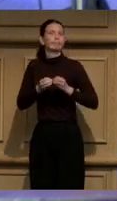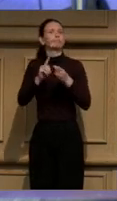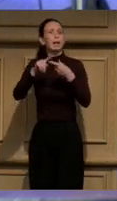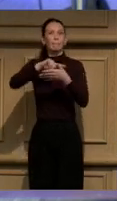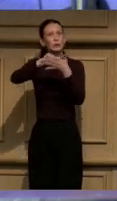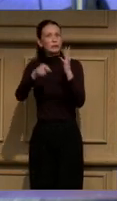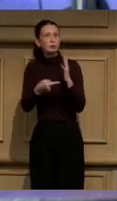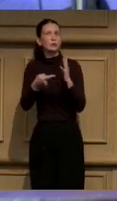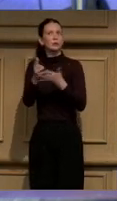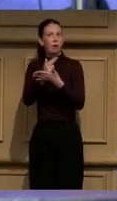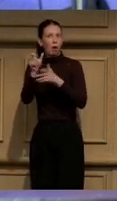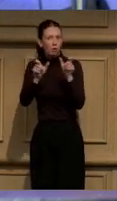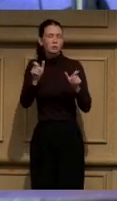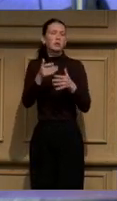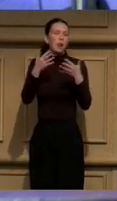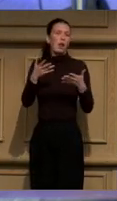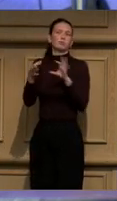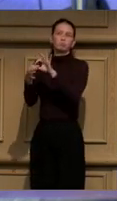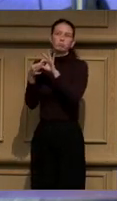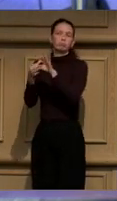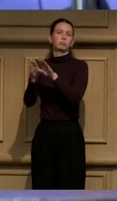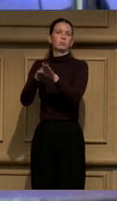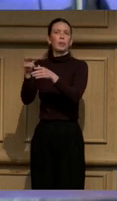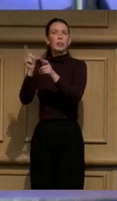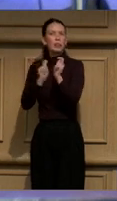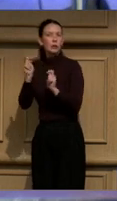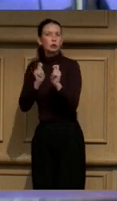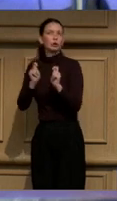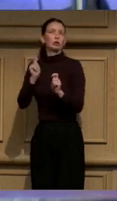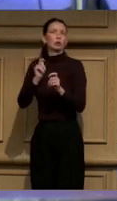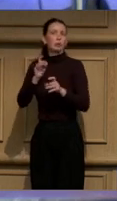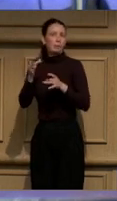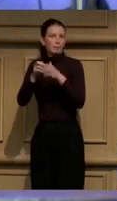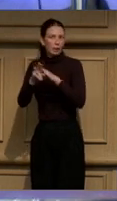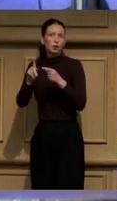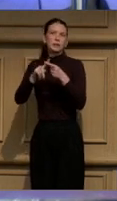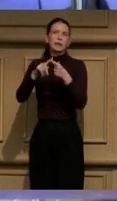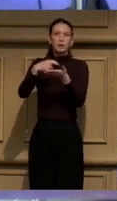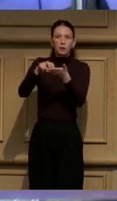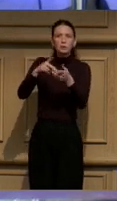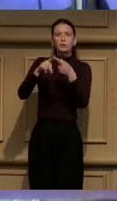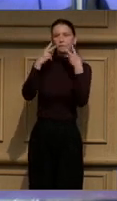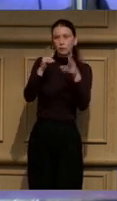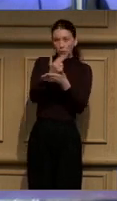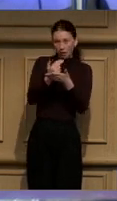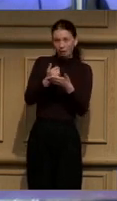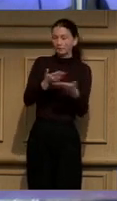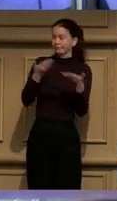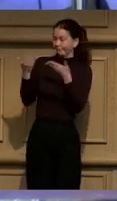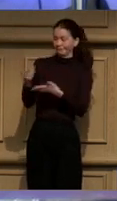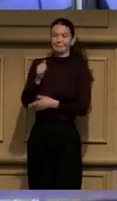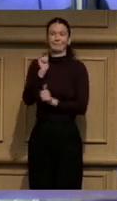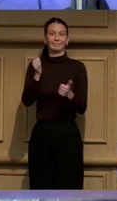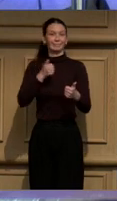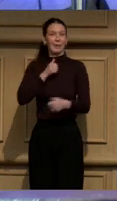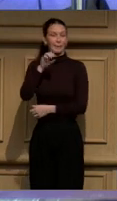artist. I do a lot of work with theatre makers and dancers and visual artists. Hi, I'm Marina Carr. I'm a